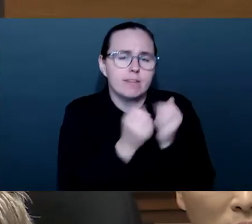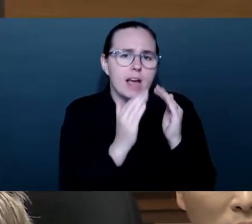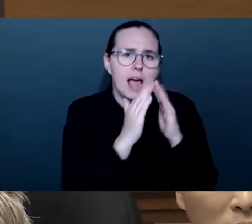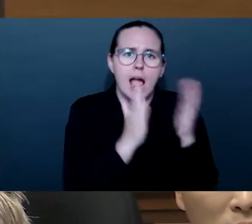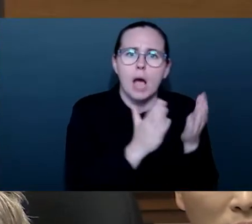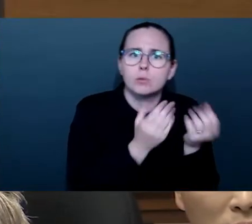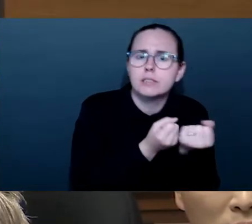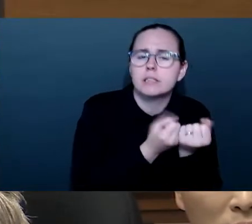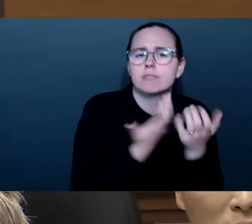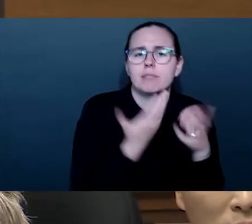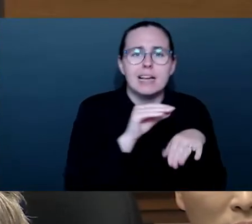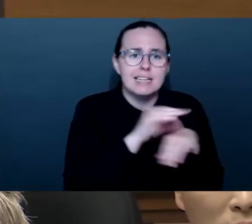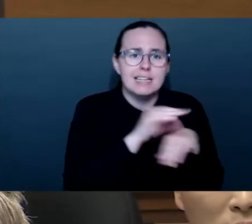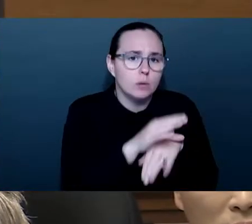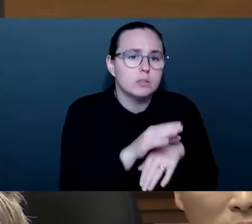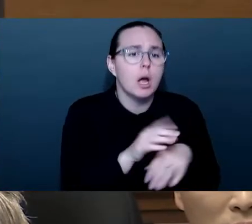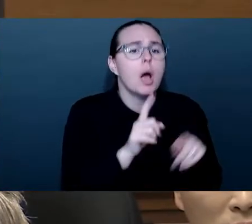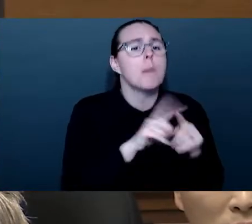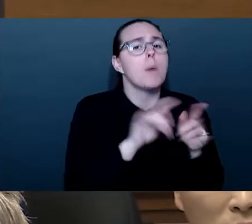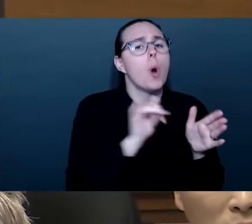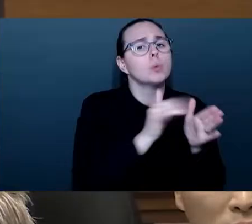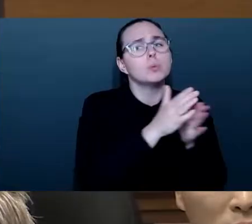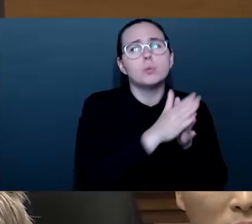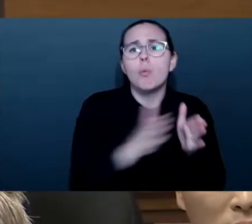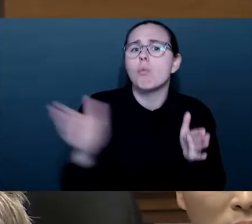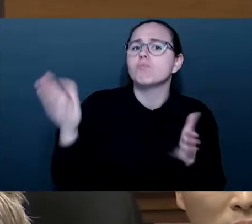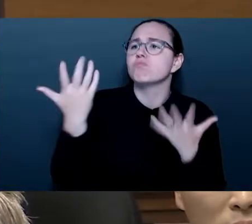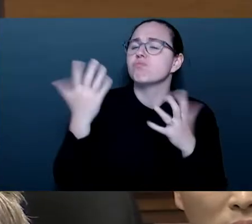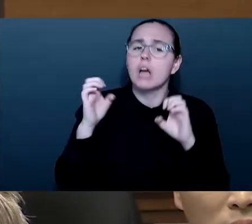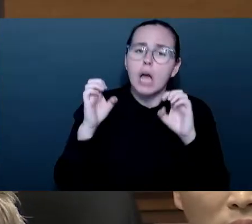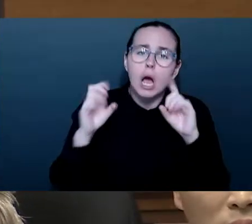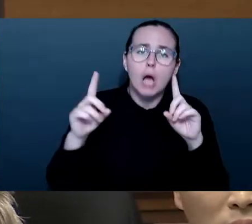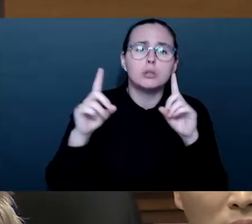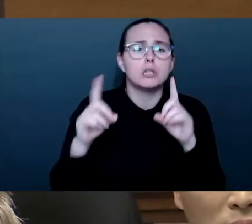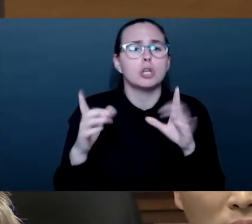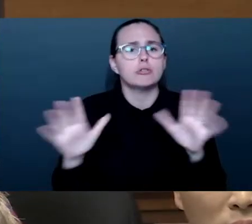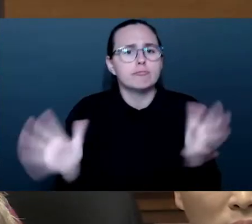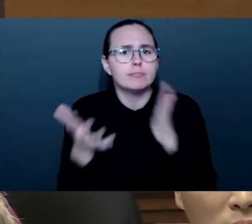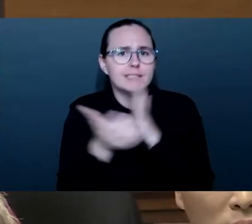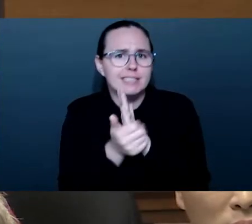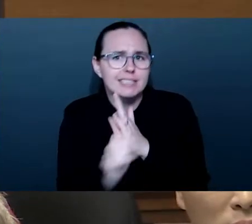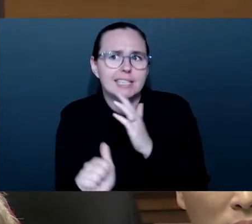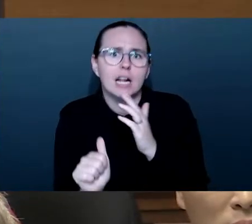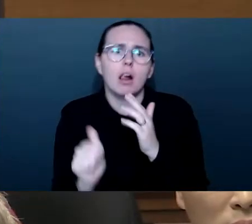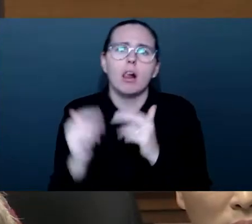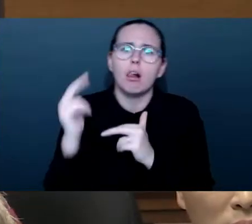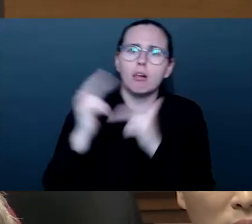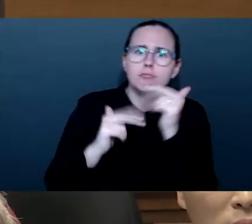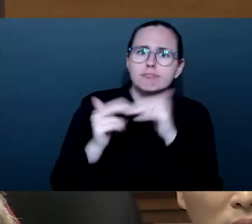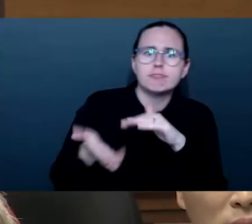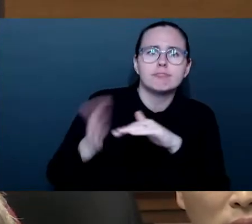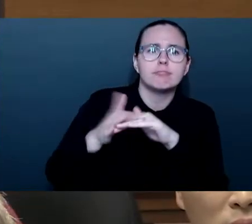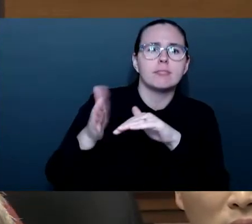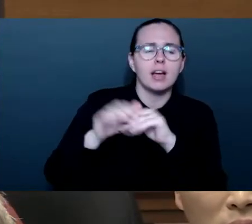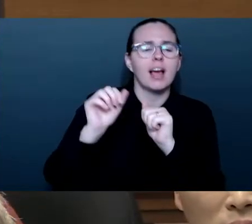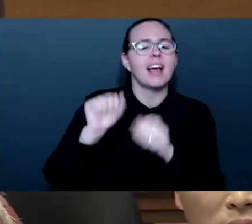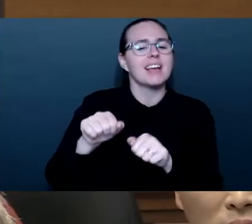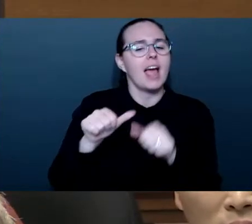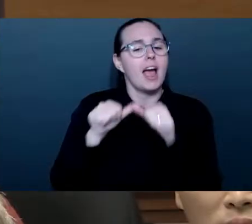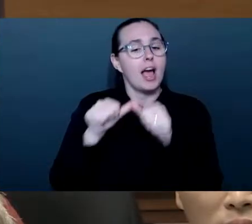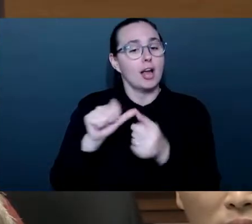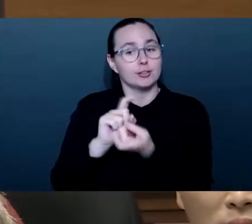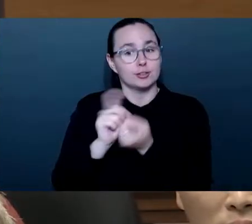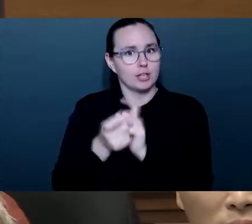opportunities, creating lasting positive change. During my time in local government, I witnessed firsthand the profound impact of their